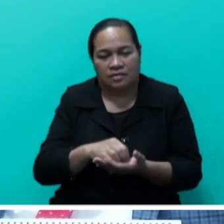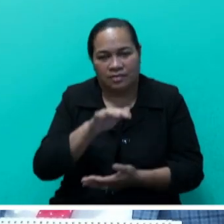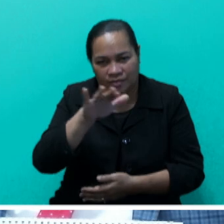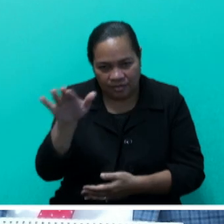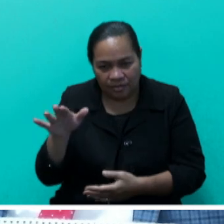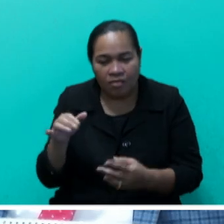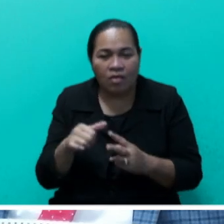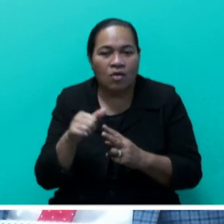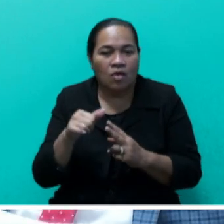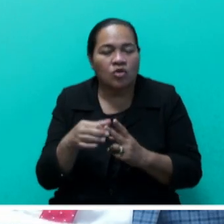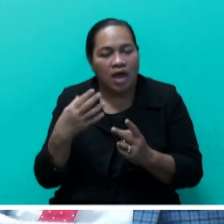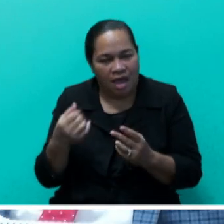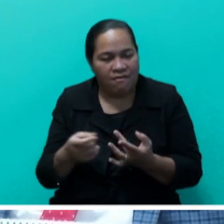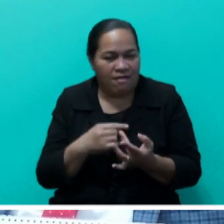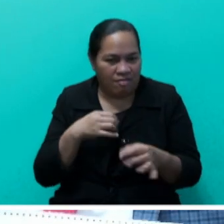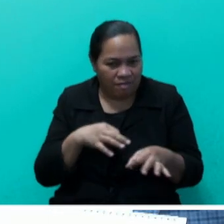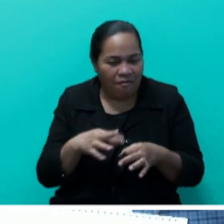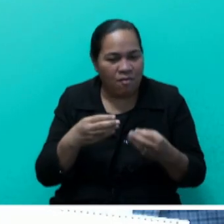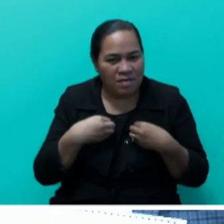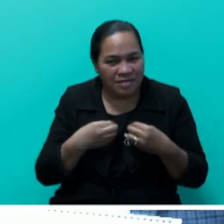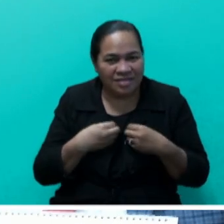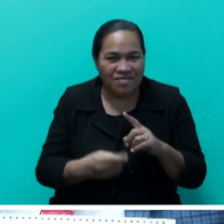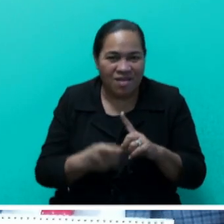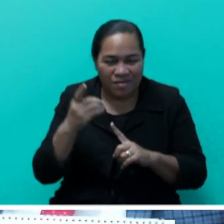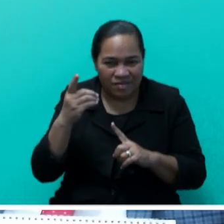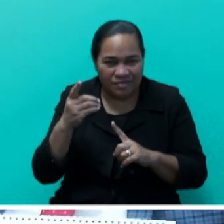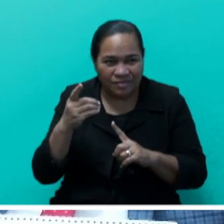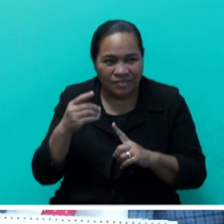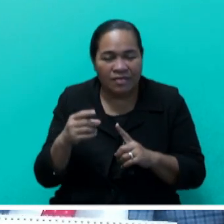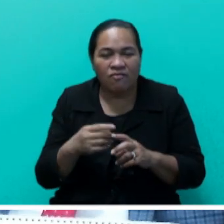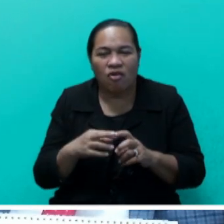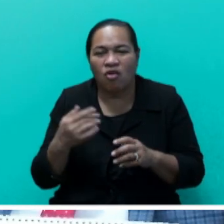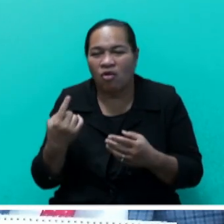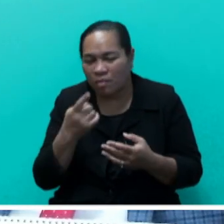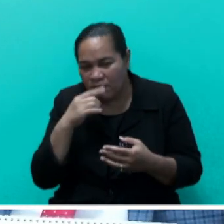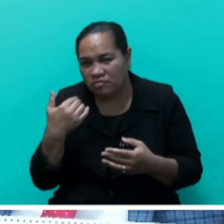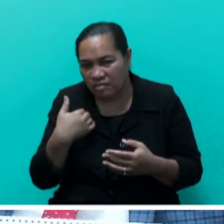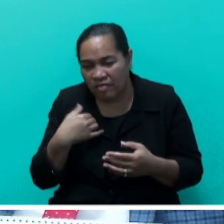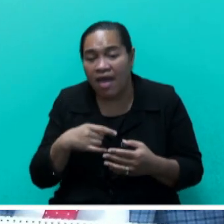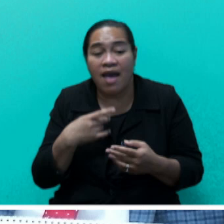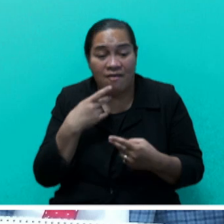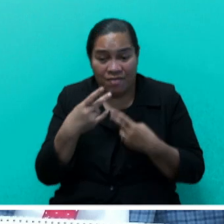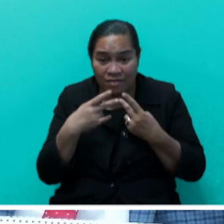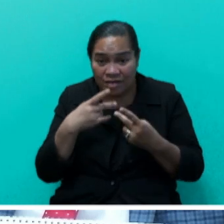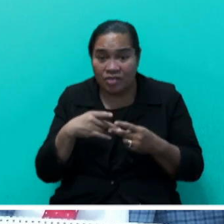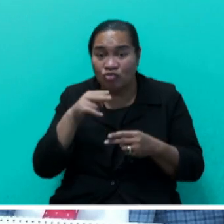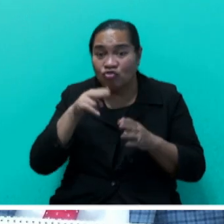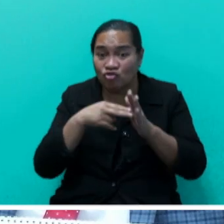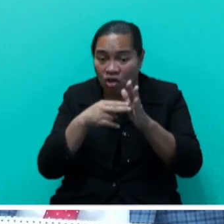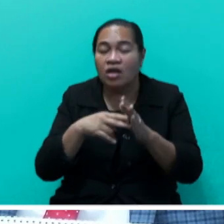including upcoming planned business developments, residents and visitors to the North have access to reliable water